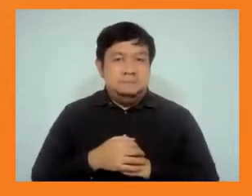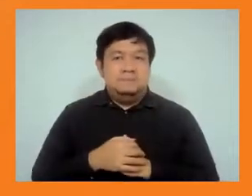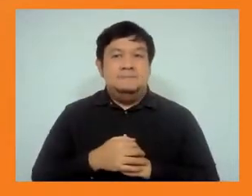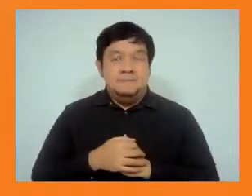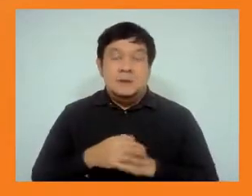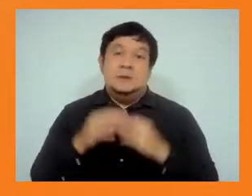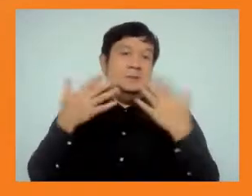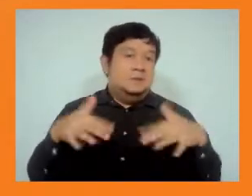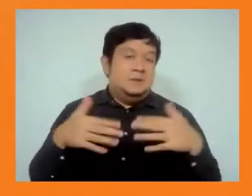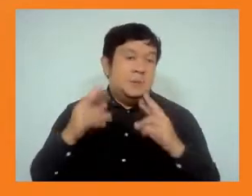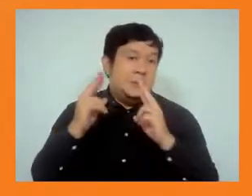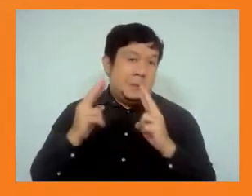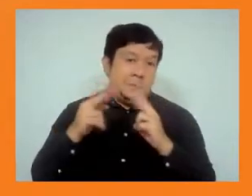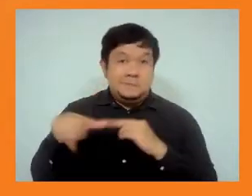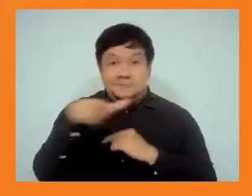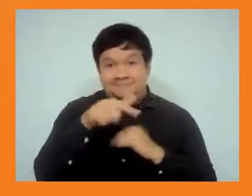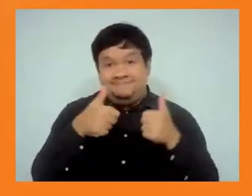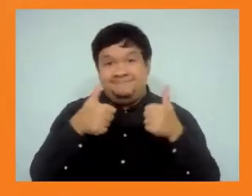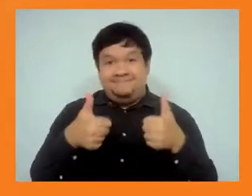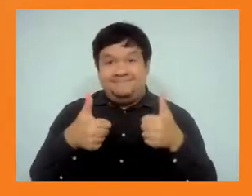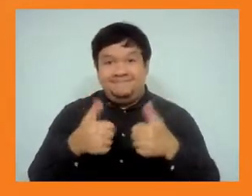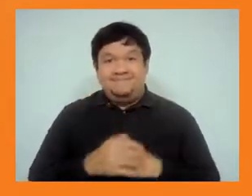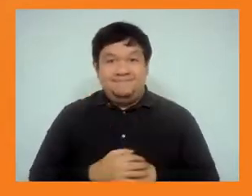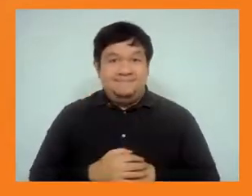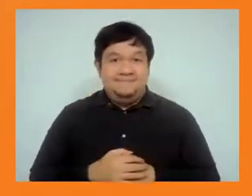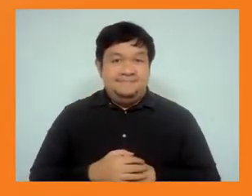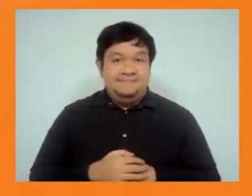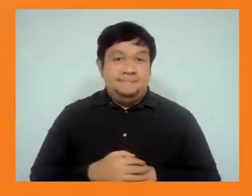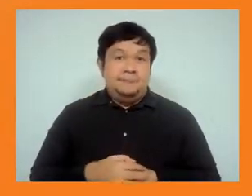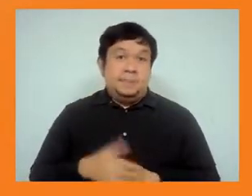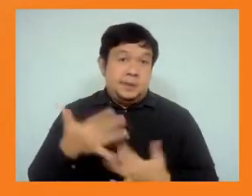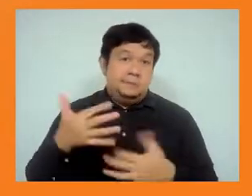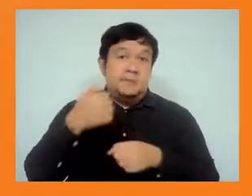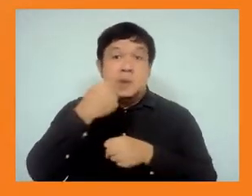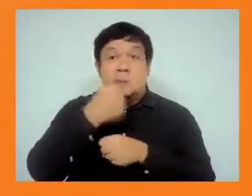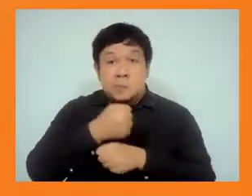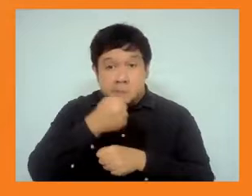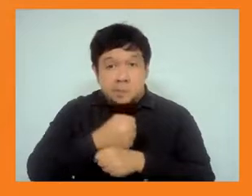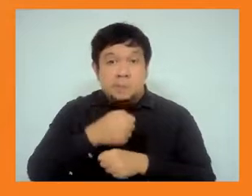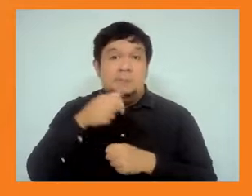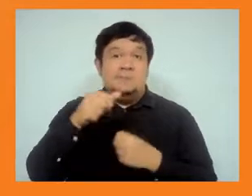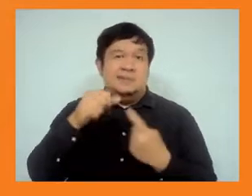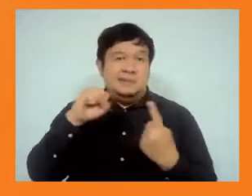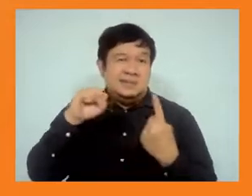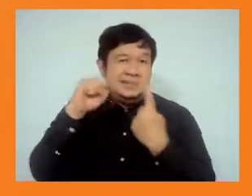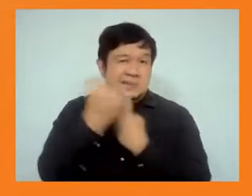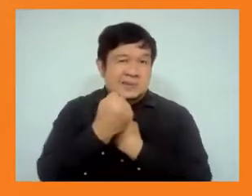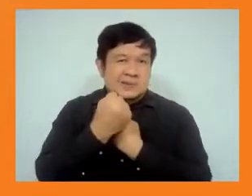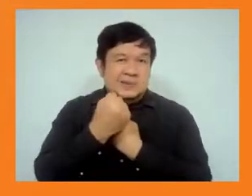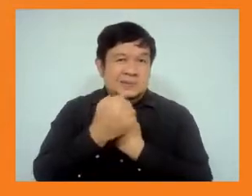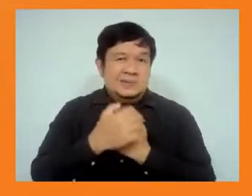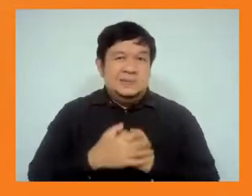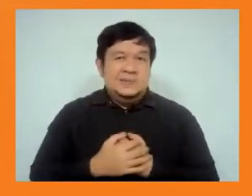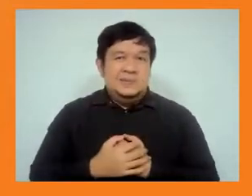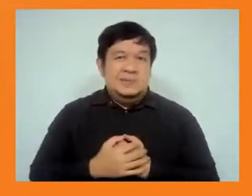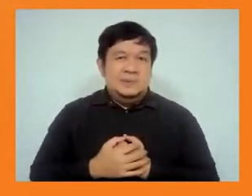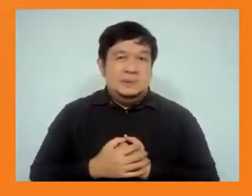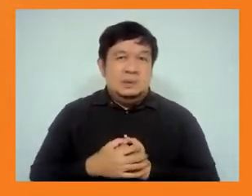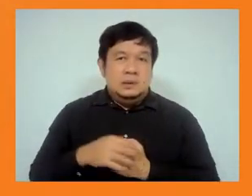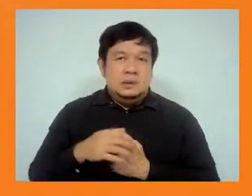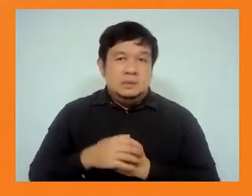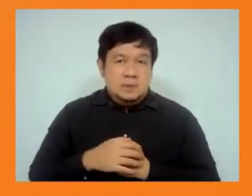the policy and make sure that the requirements are absolutely clear and broader and more detailed and to have elaborated